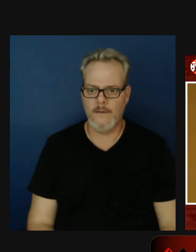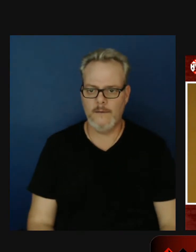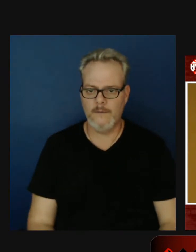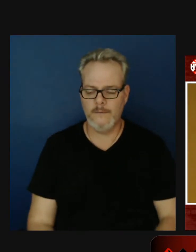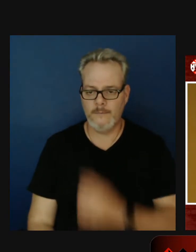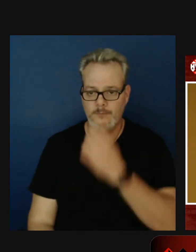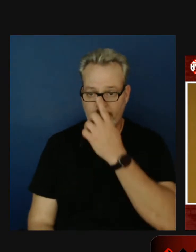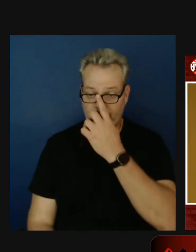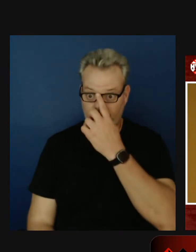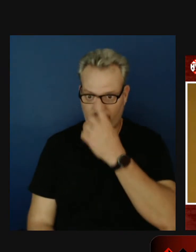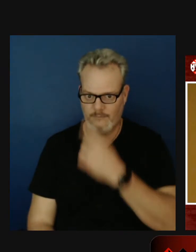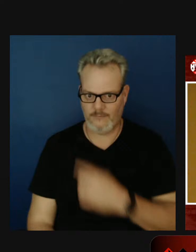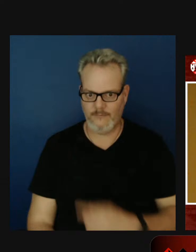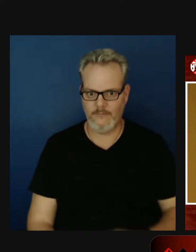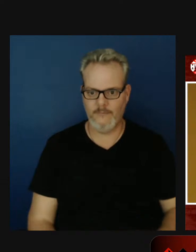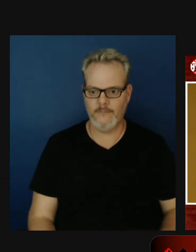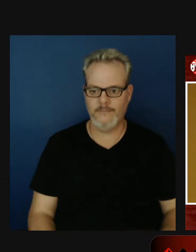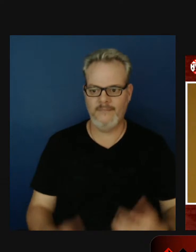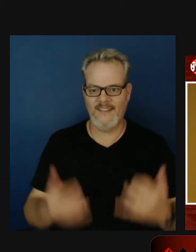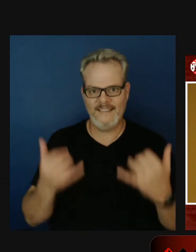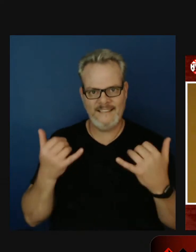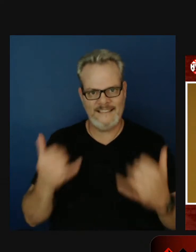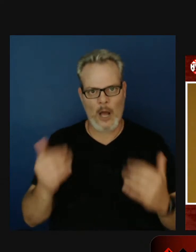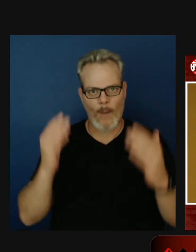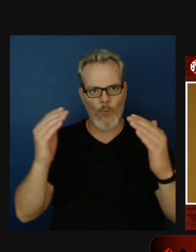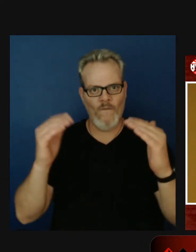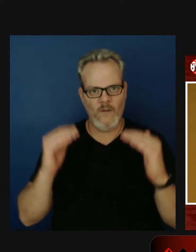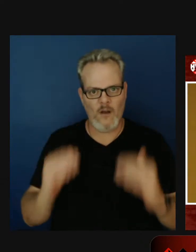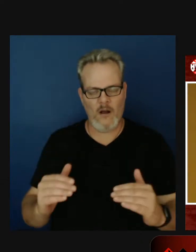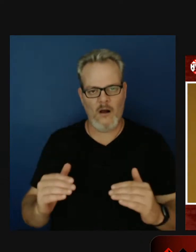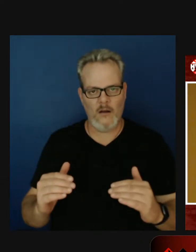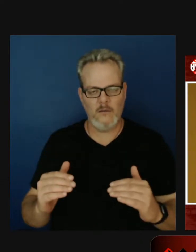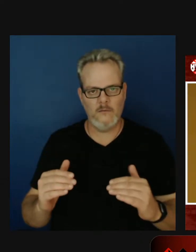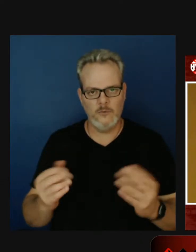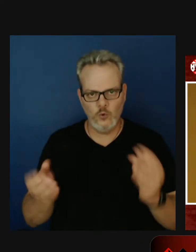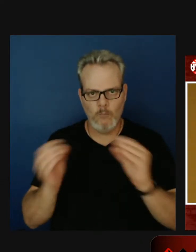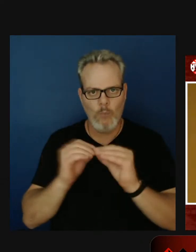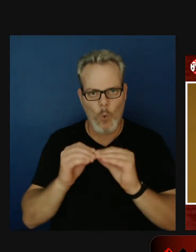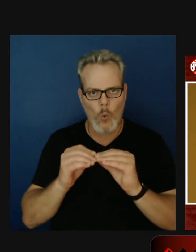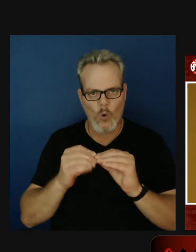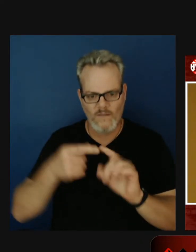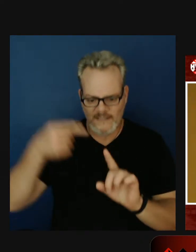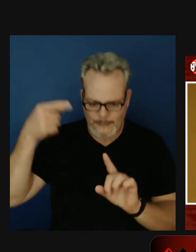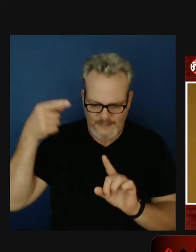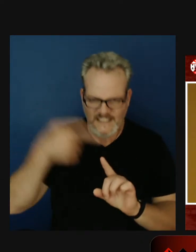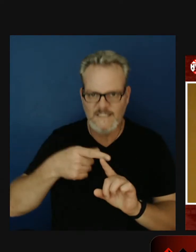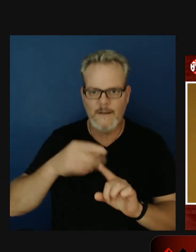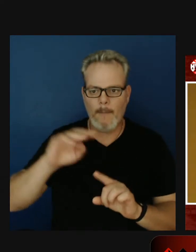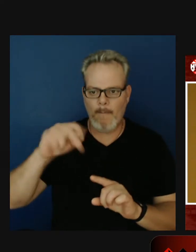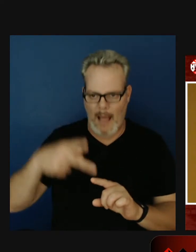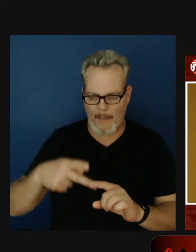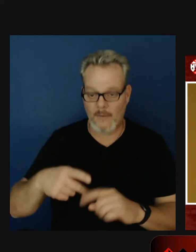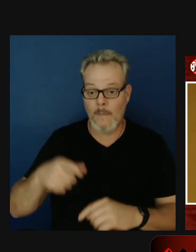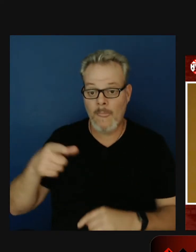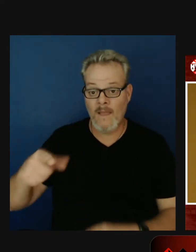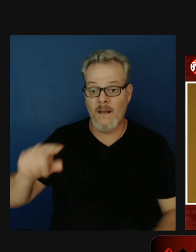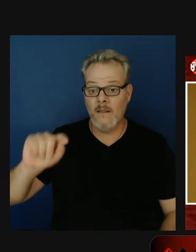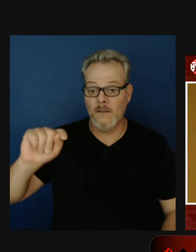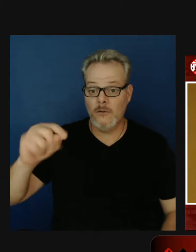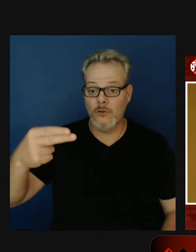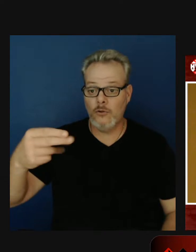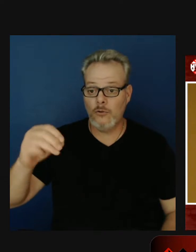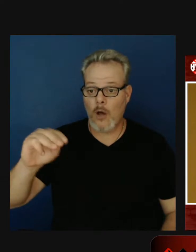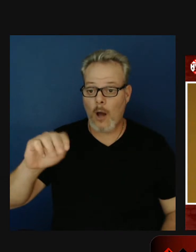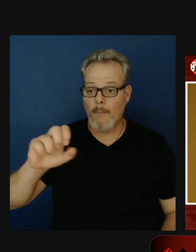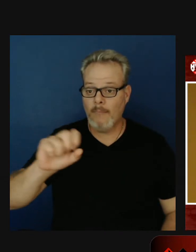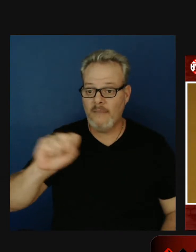And now moving on to some of the more geologically minded maps. So Thomas Jagger, who took over as the second director of